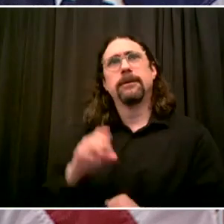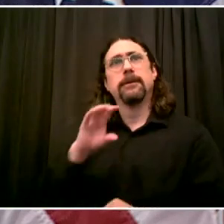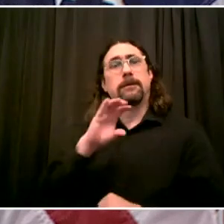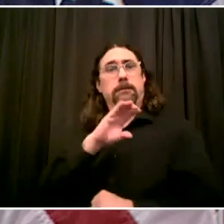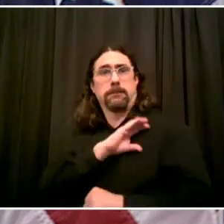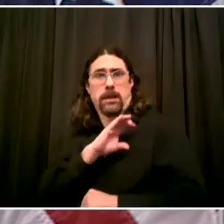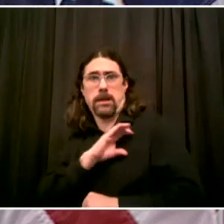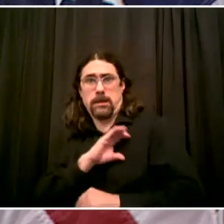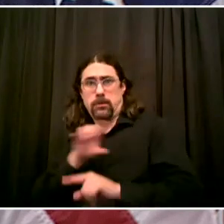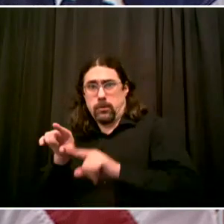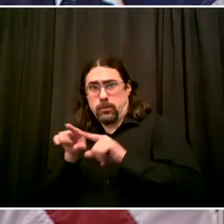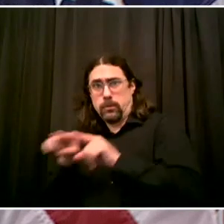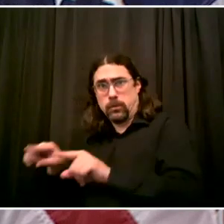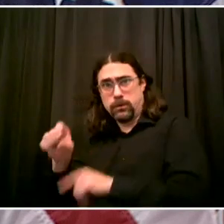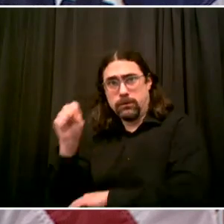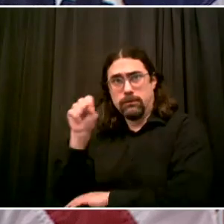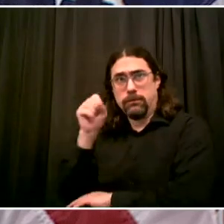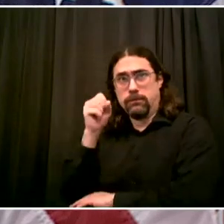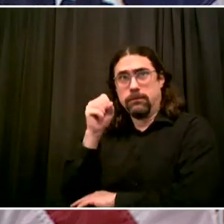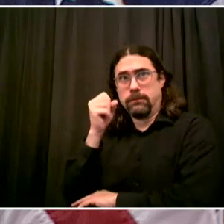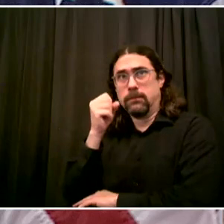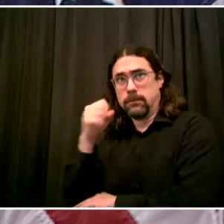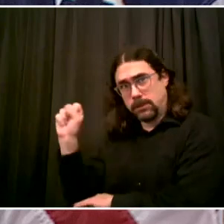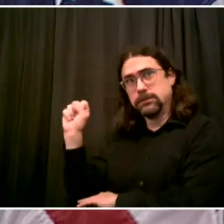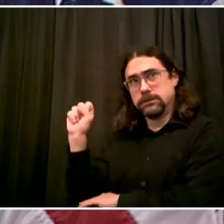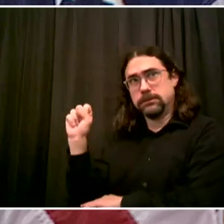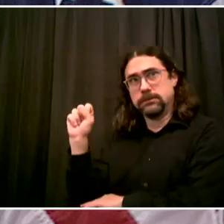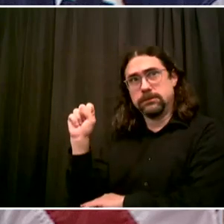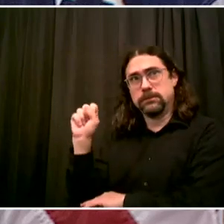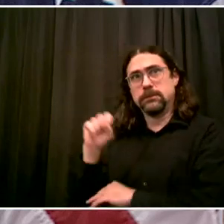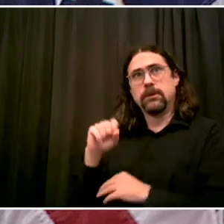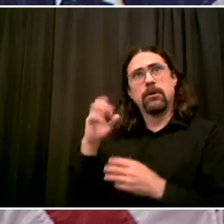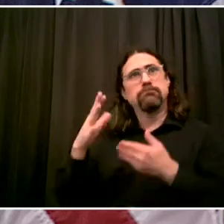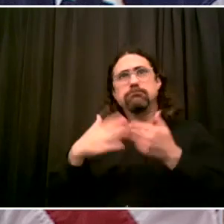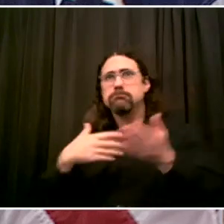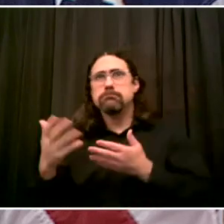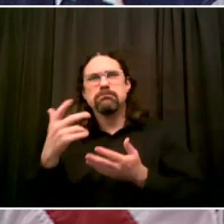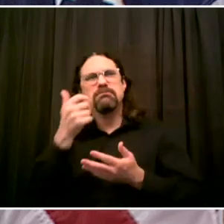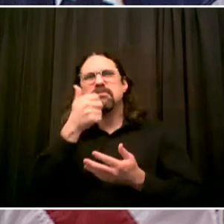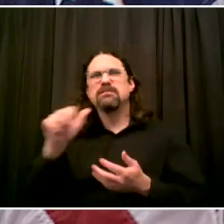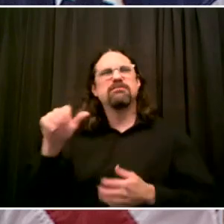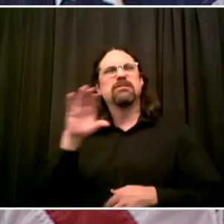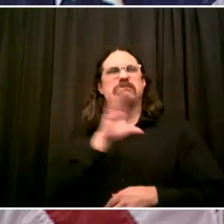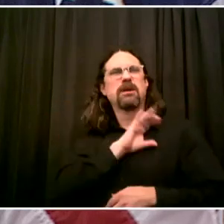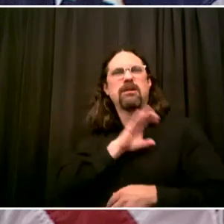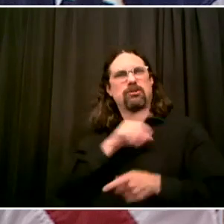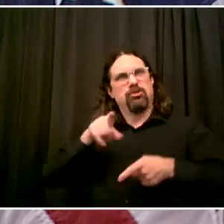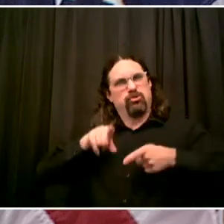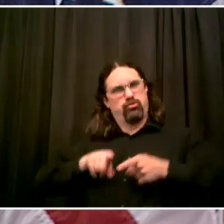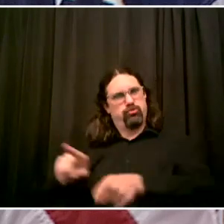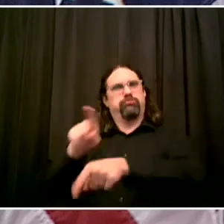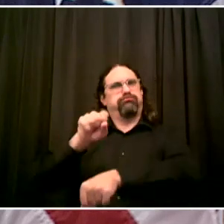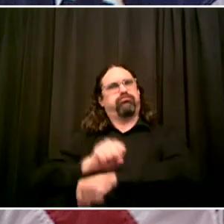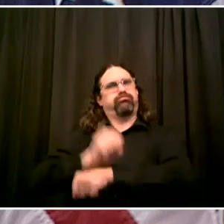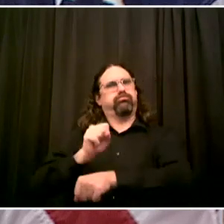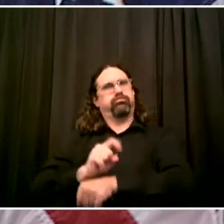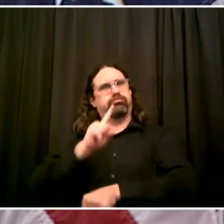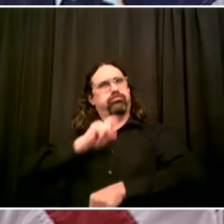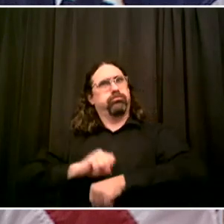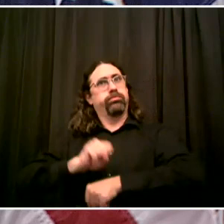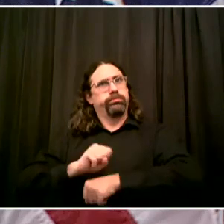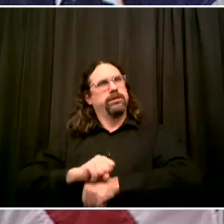required have to have their body cameras on. Police officers have to have their name and badge visible. Covering